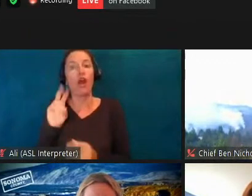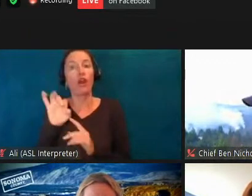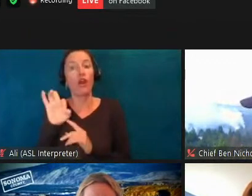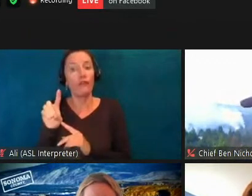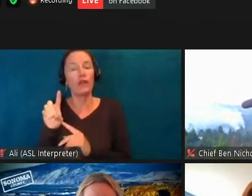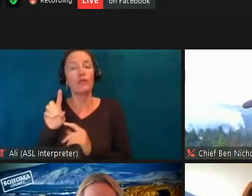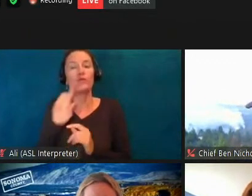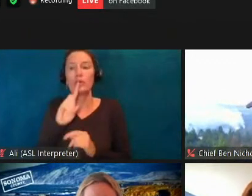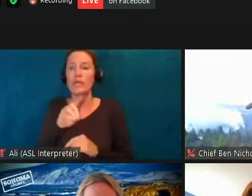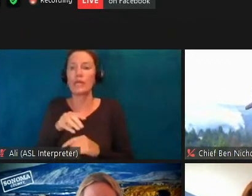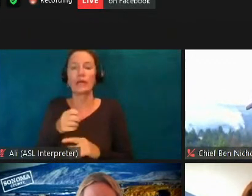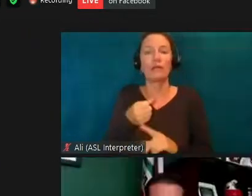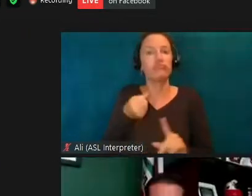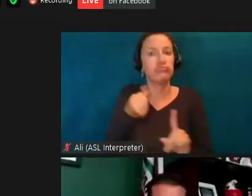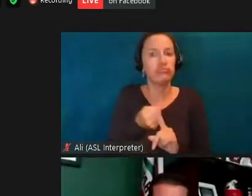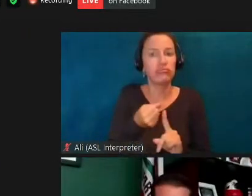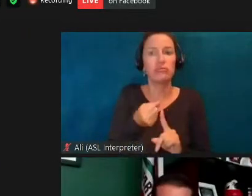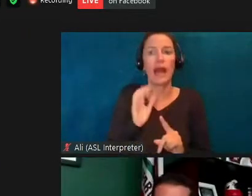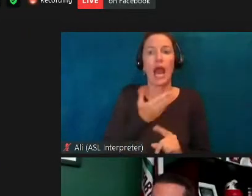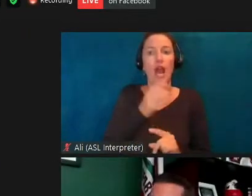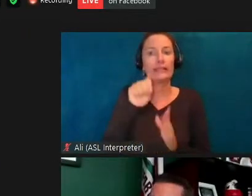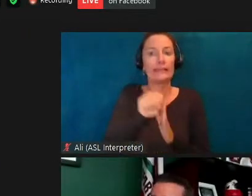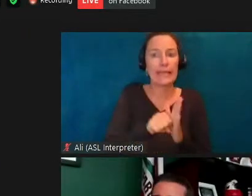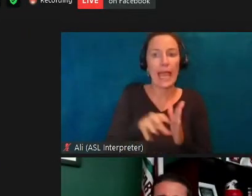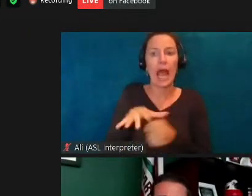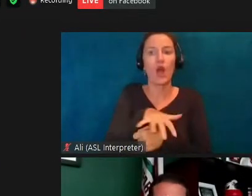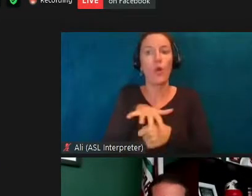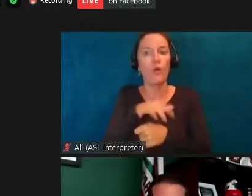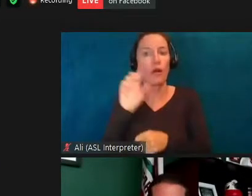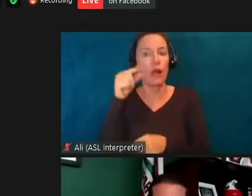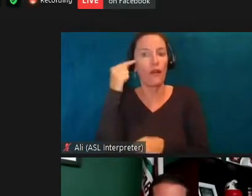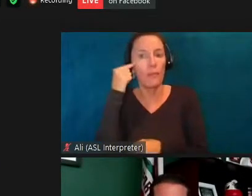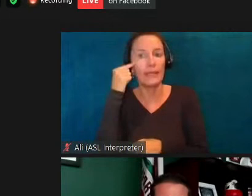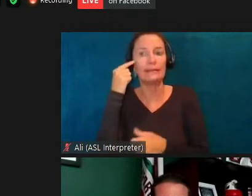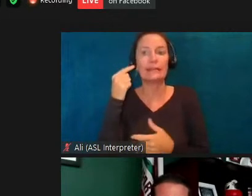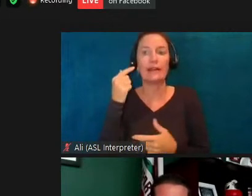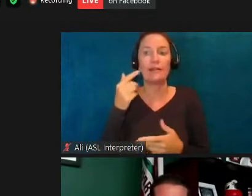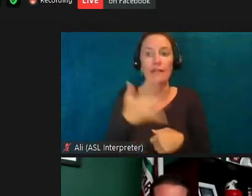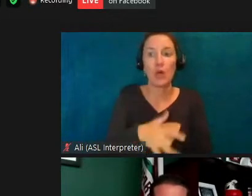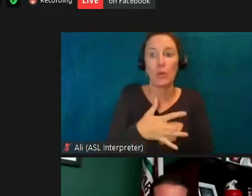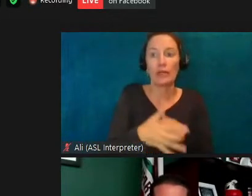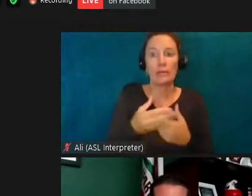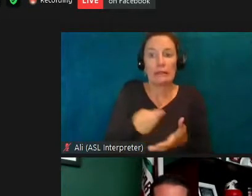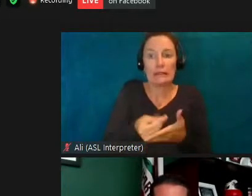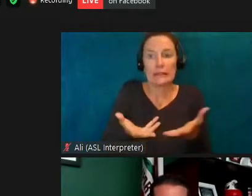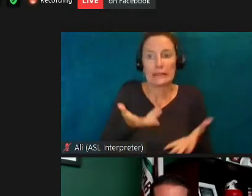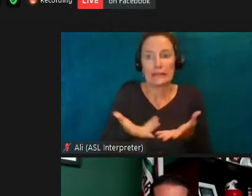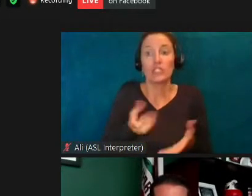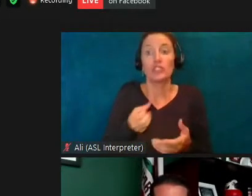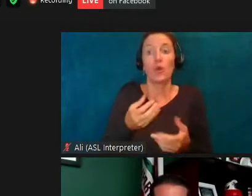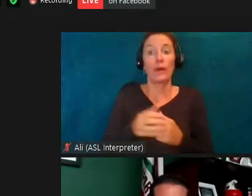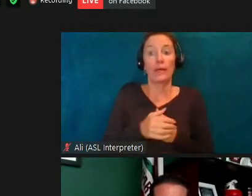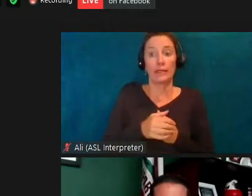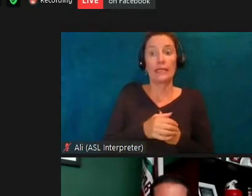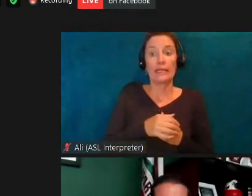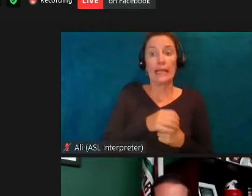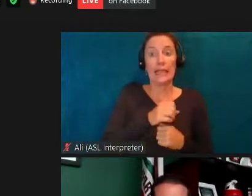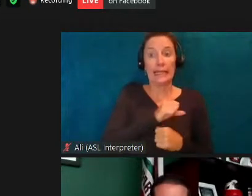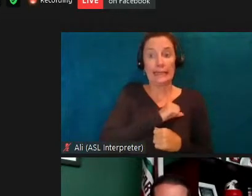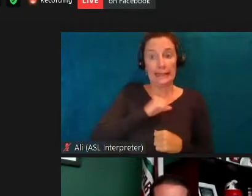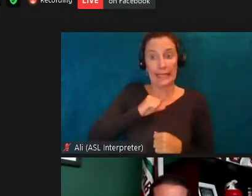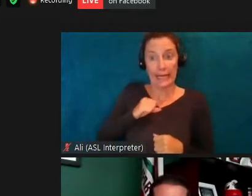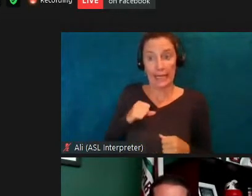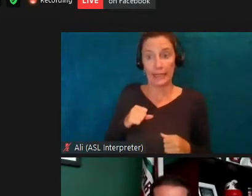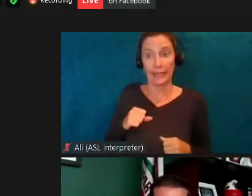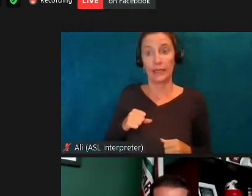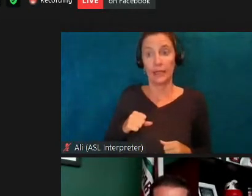government coffers. And so, and with the Senate not acting on the House bill, the HEROES